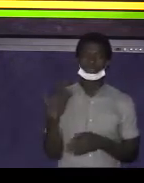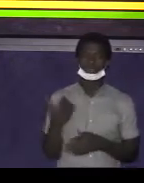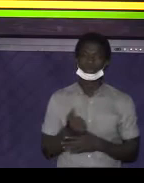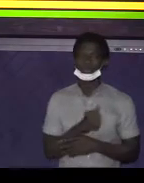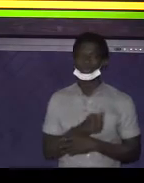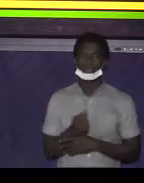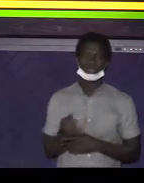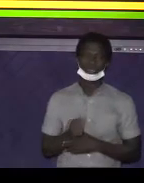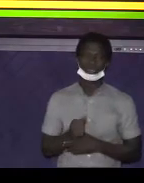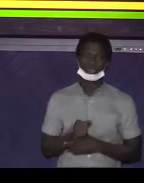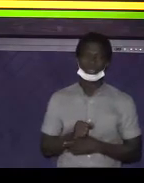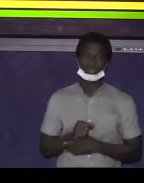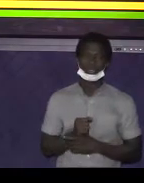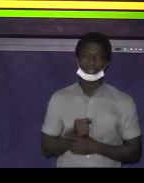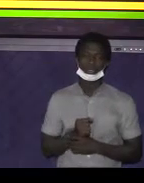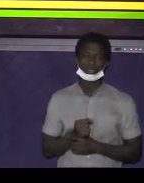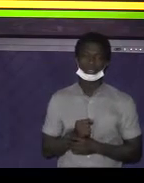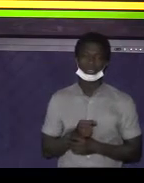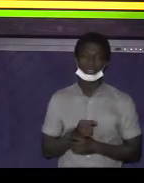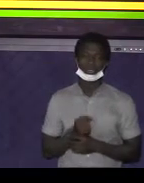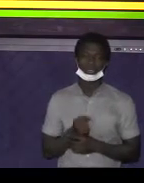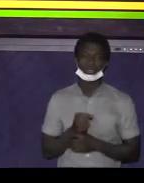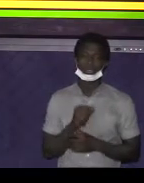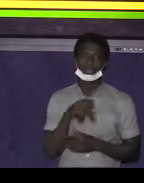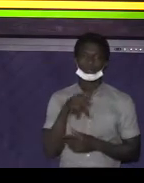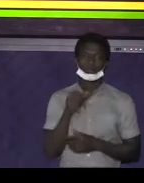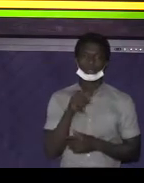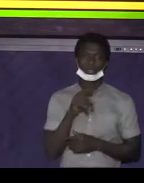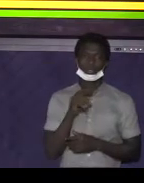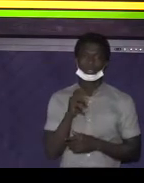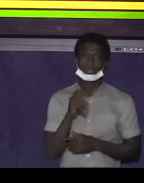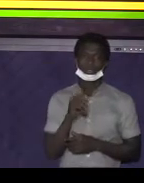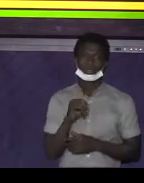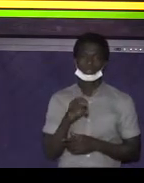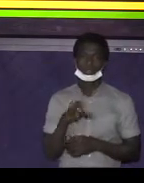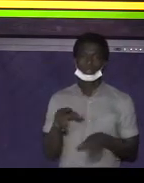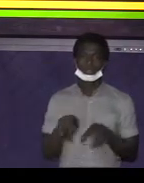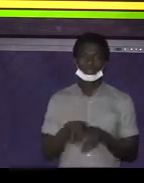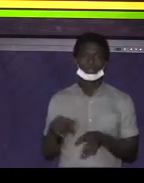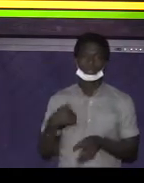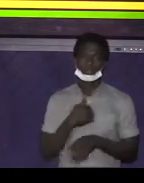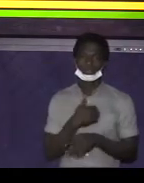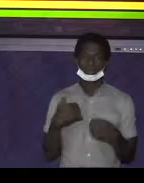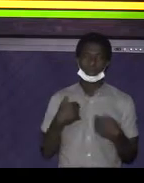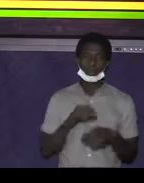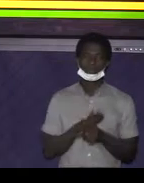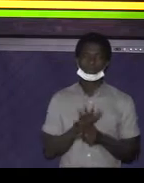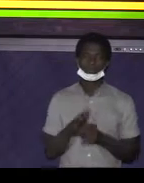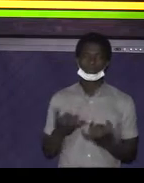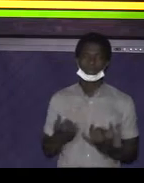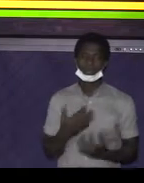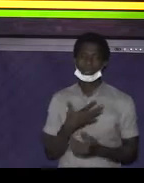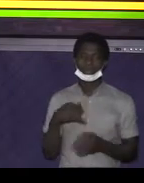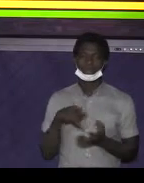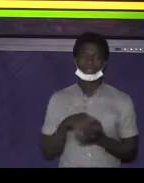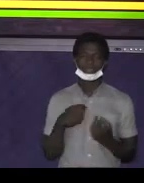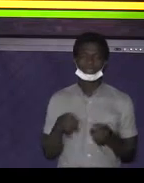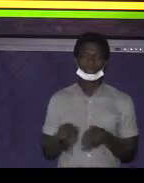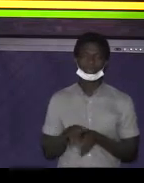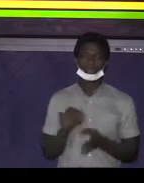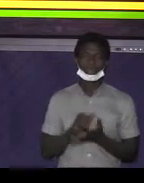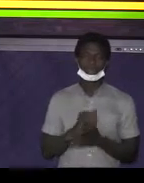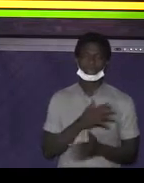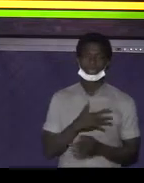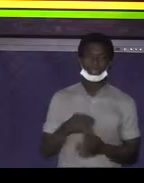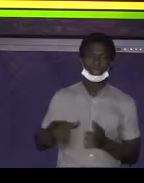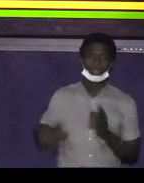there was a pandemic, just like we have COVID now. So it happened like that, and